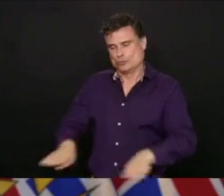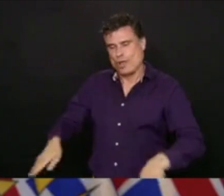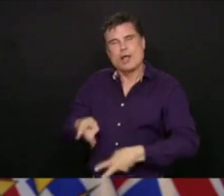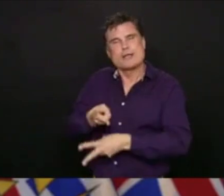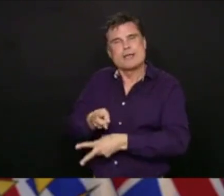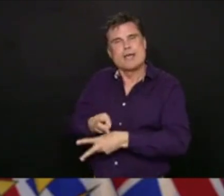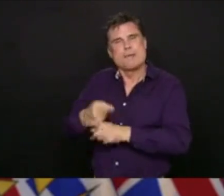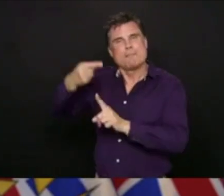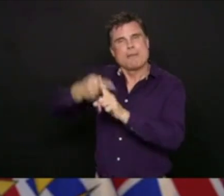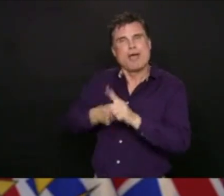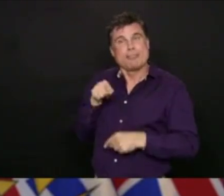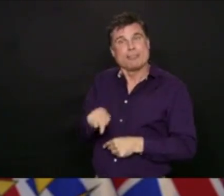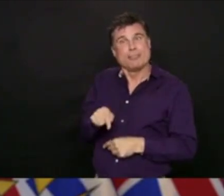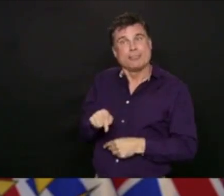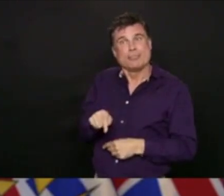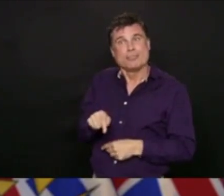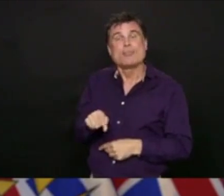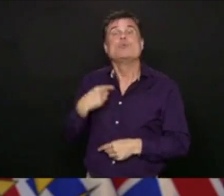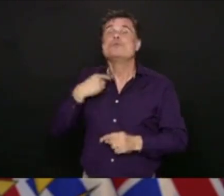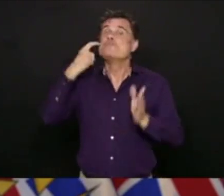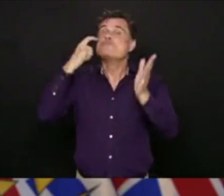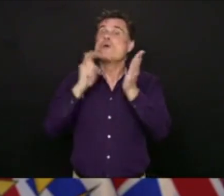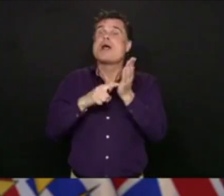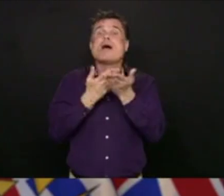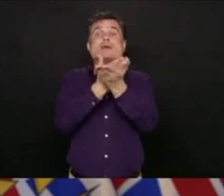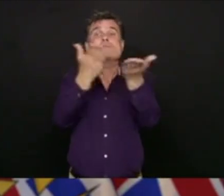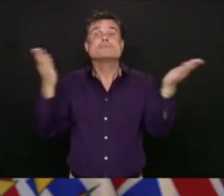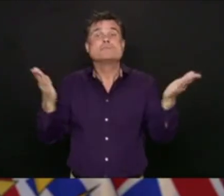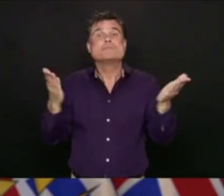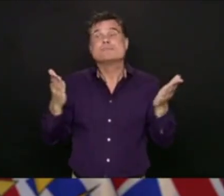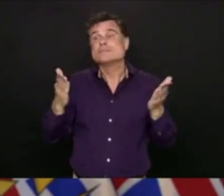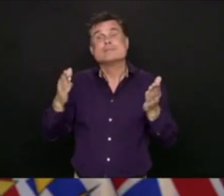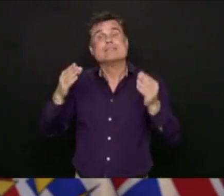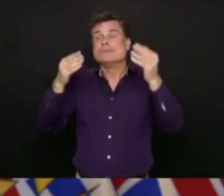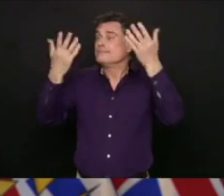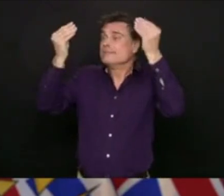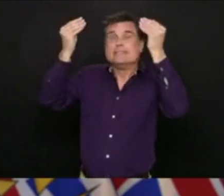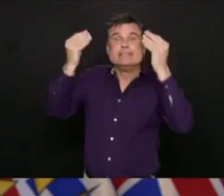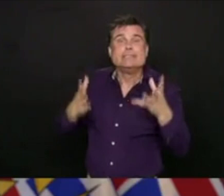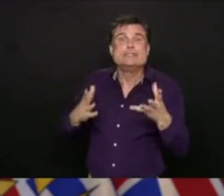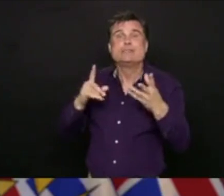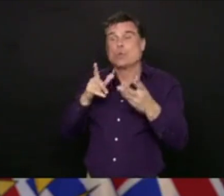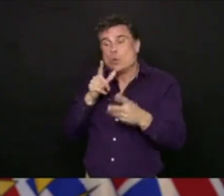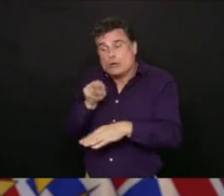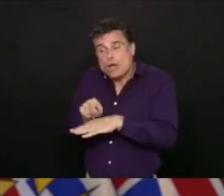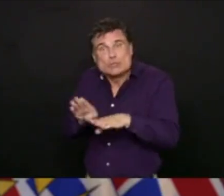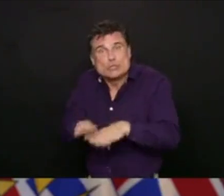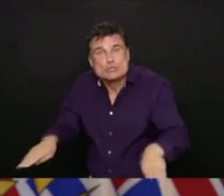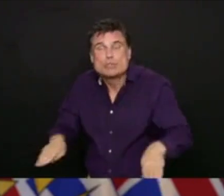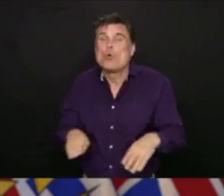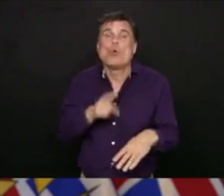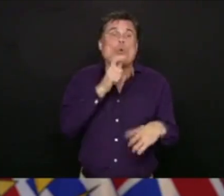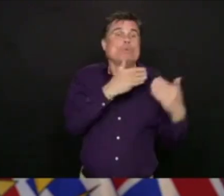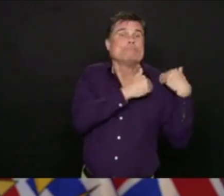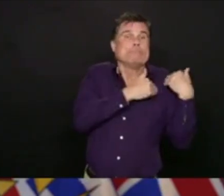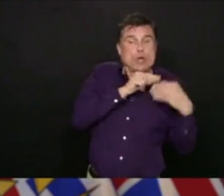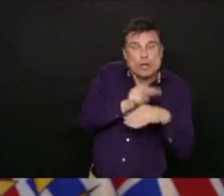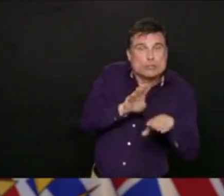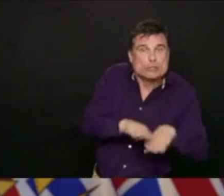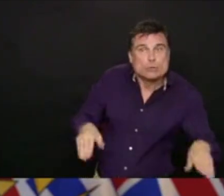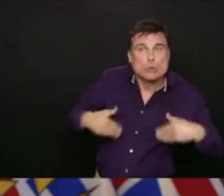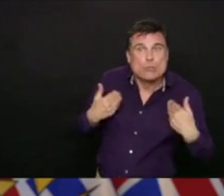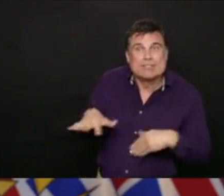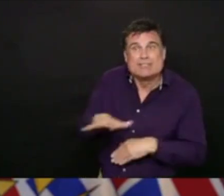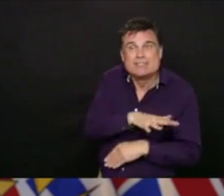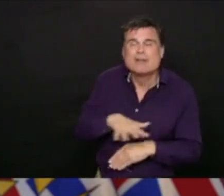educators, the childcare professions, our teachers, our teaching assistants, and everybody who is supporting children in the